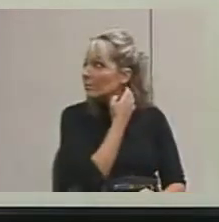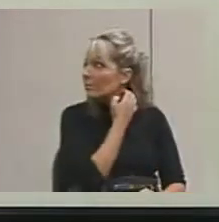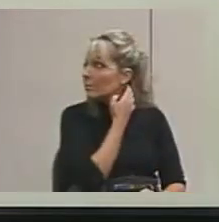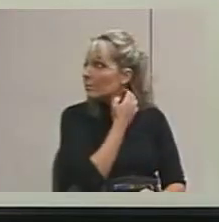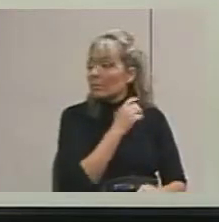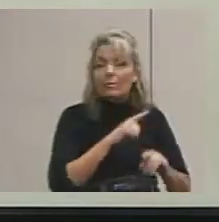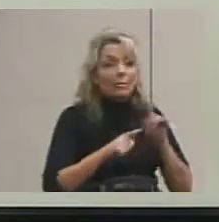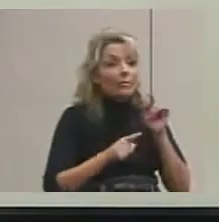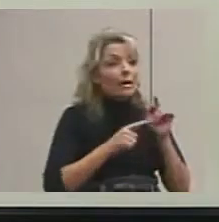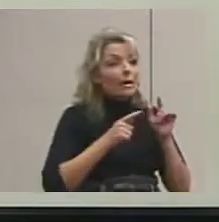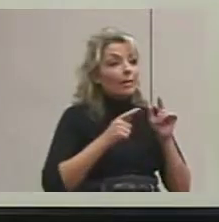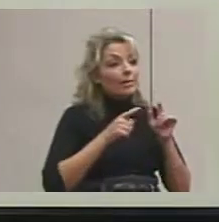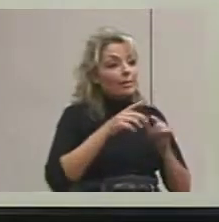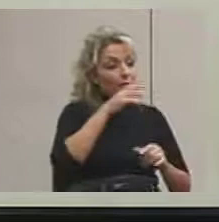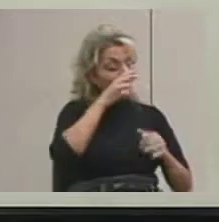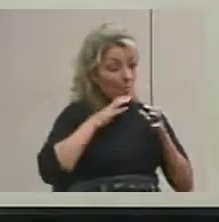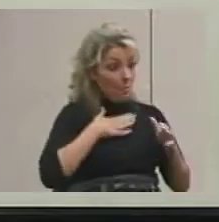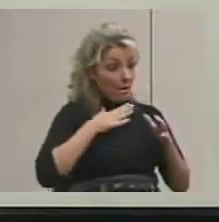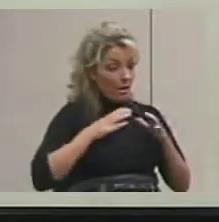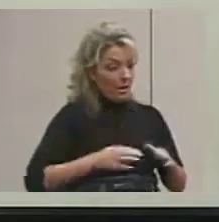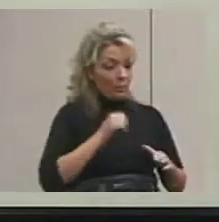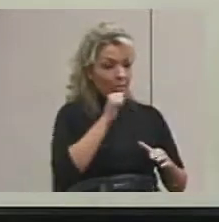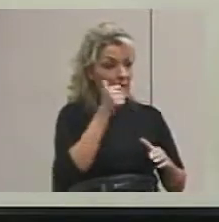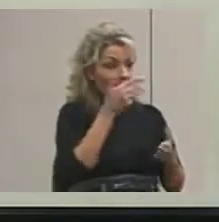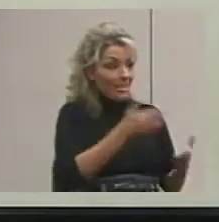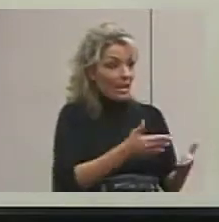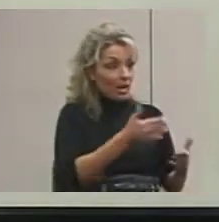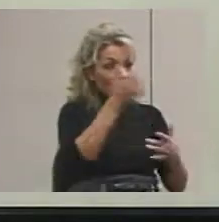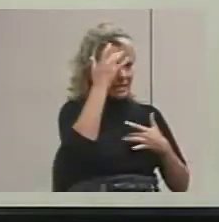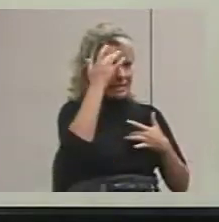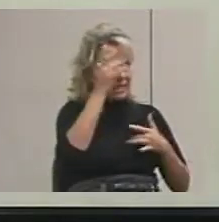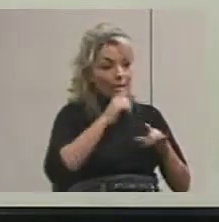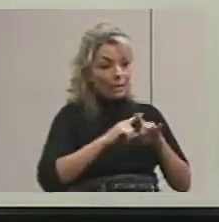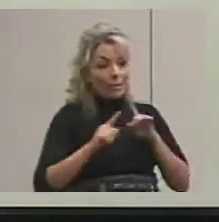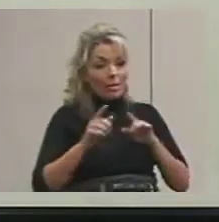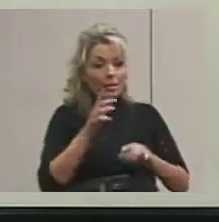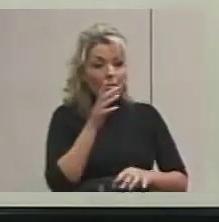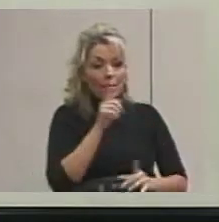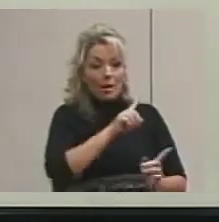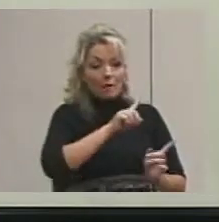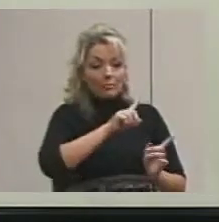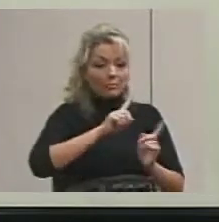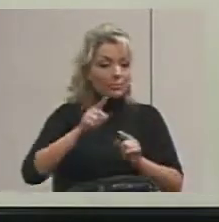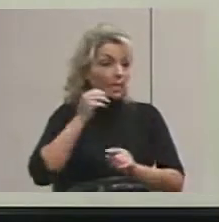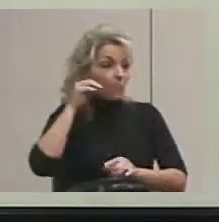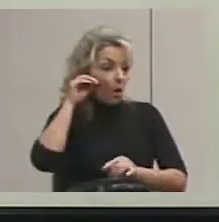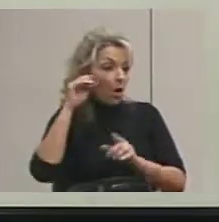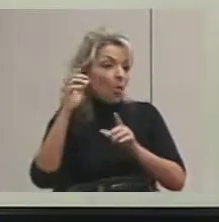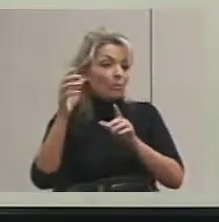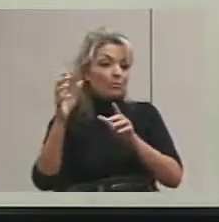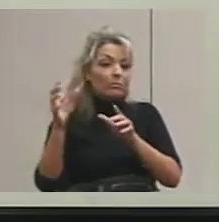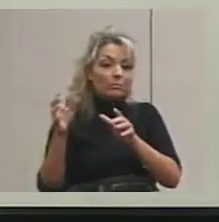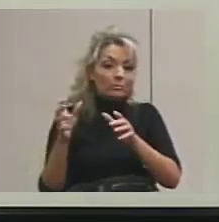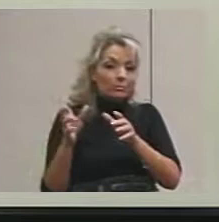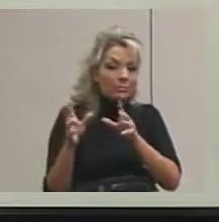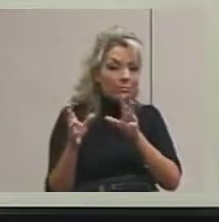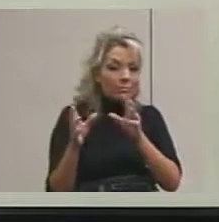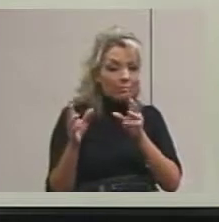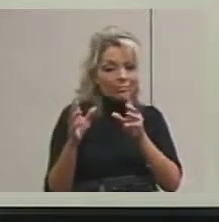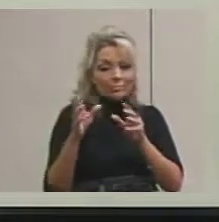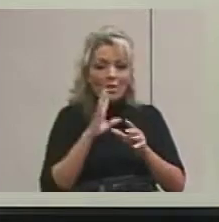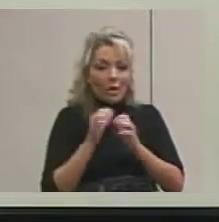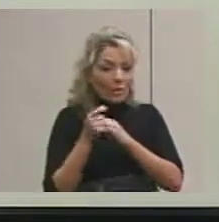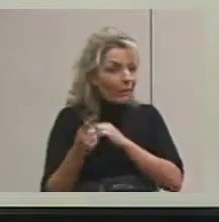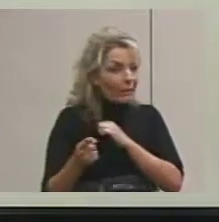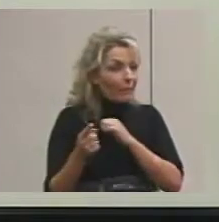but he wasn't there that day. He was sick, so he didn't see her at the meeting. But he said she came home and talked to him, and that was kind of ironic. He's never